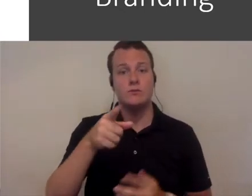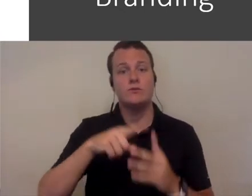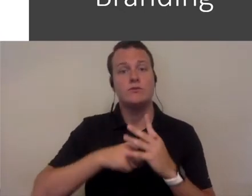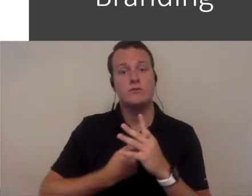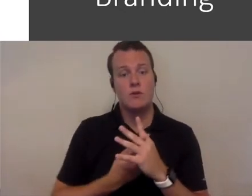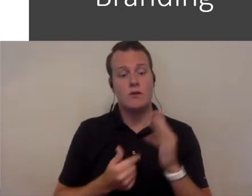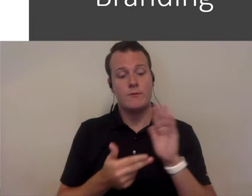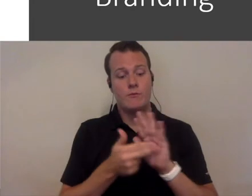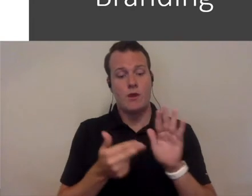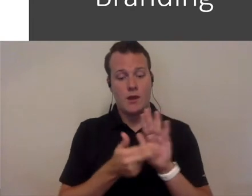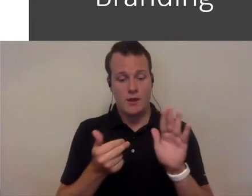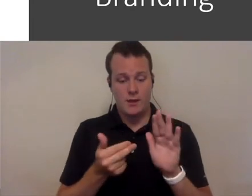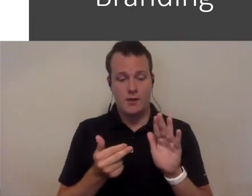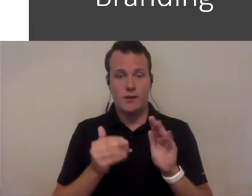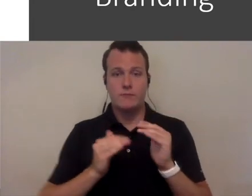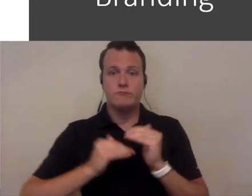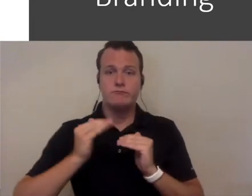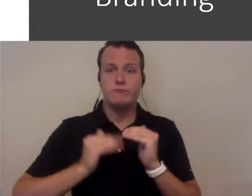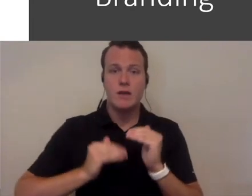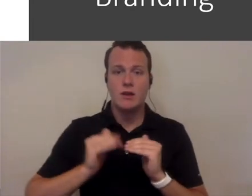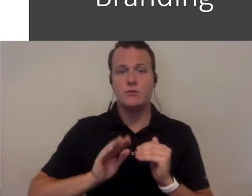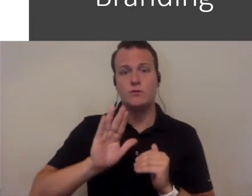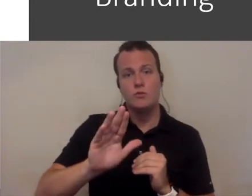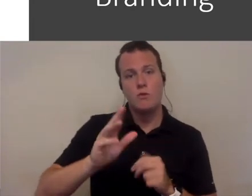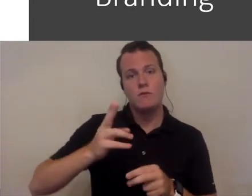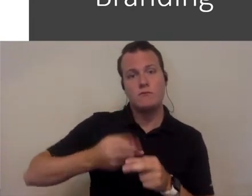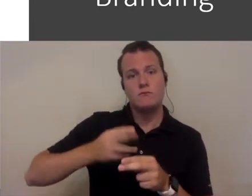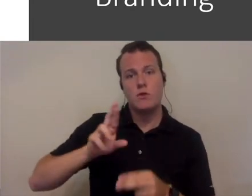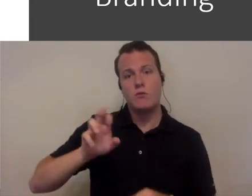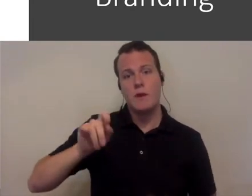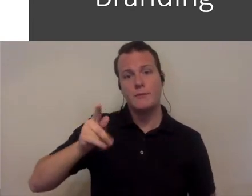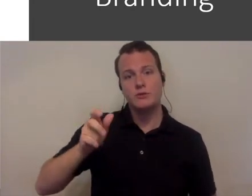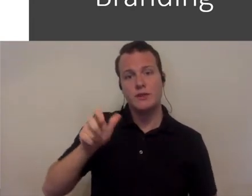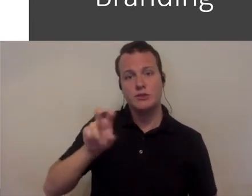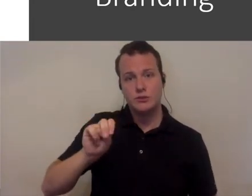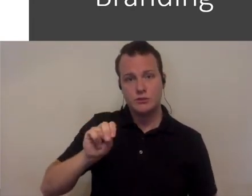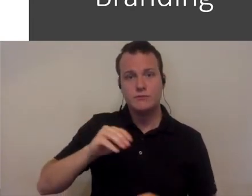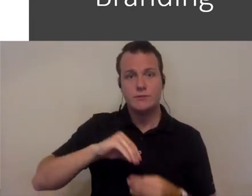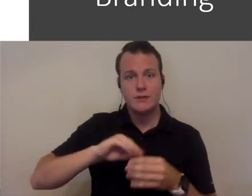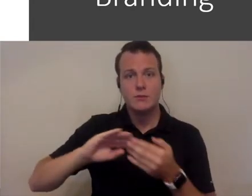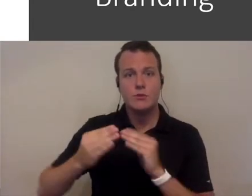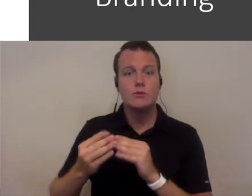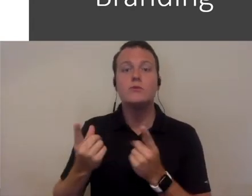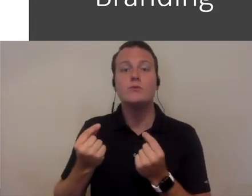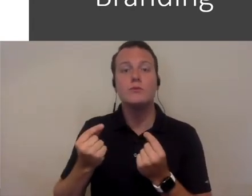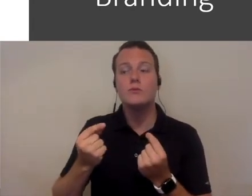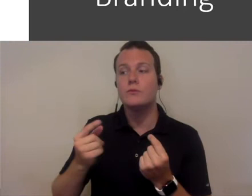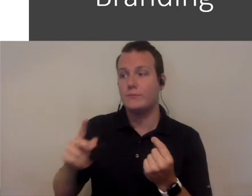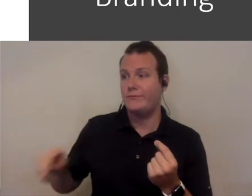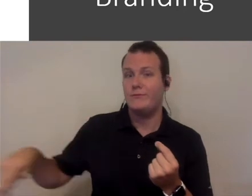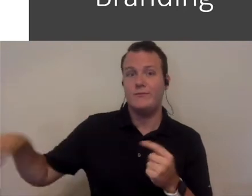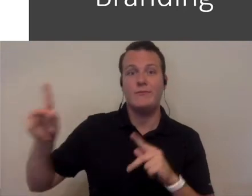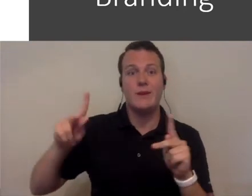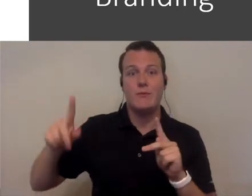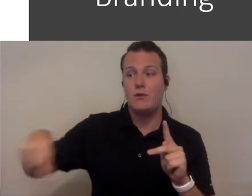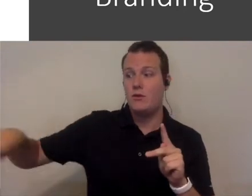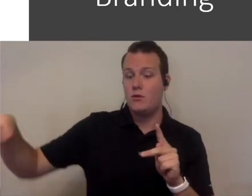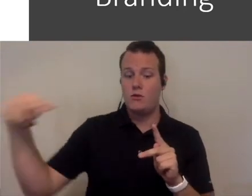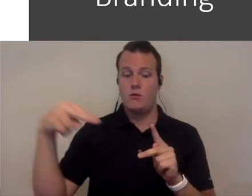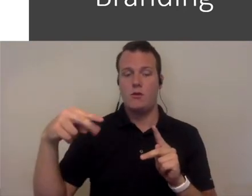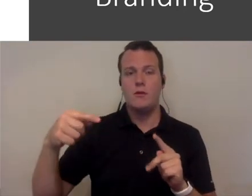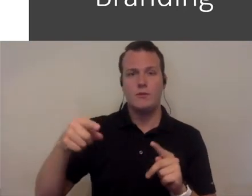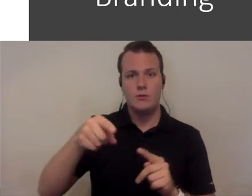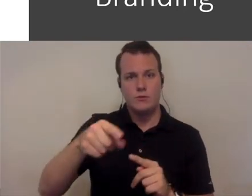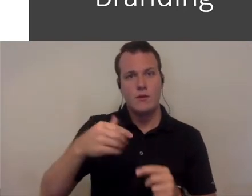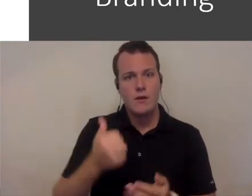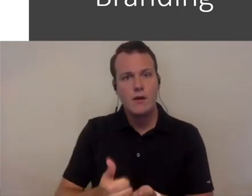yourself and you'll build up a reputation within your community as one who's helping and as one who is very involved in their